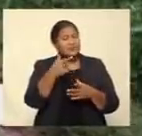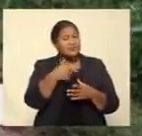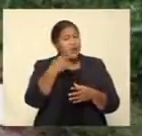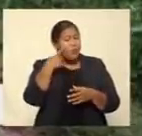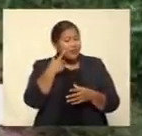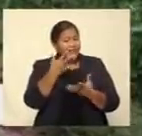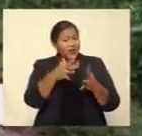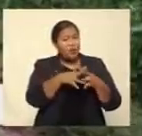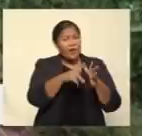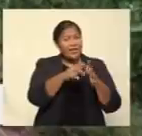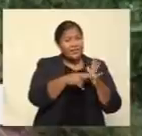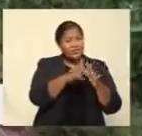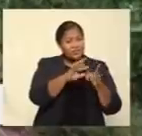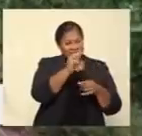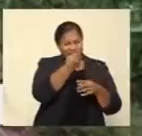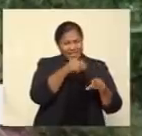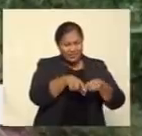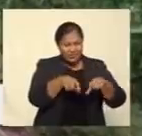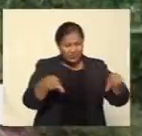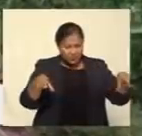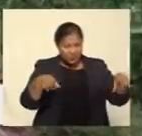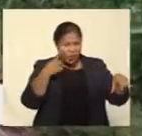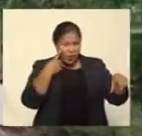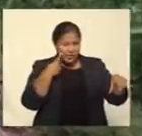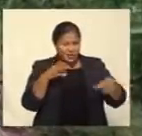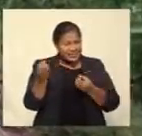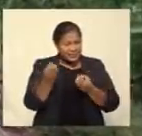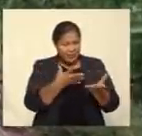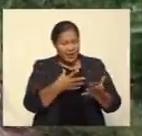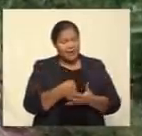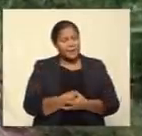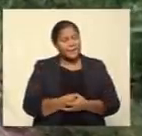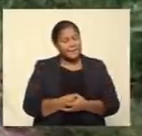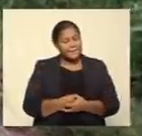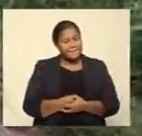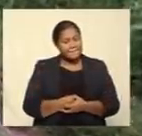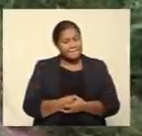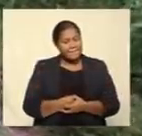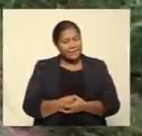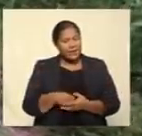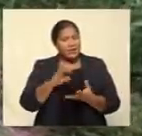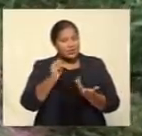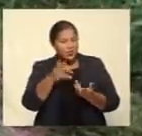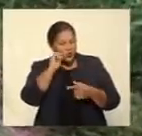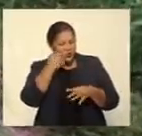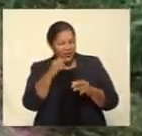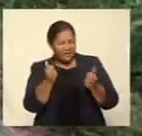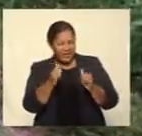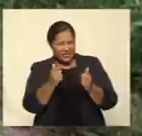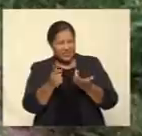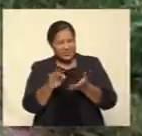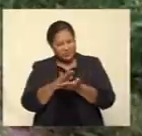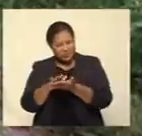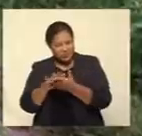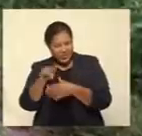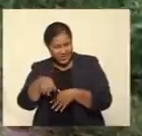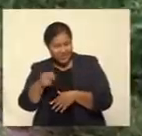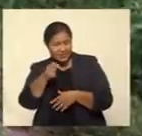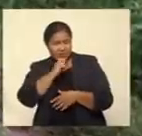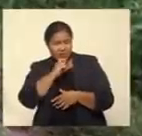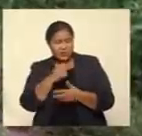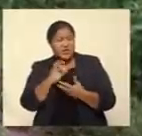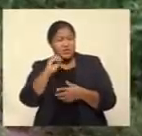reservoir, and we are looking at completing the filling by this afternoon, and we will start works